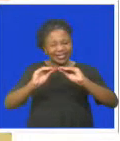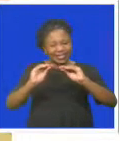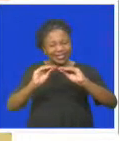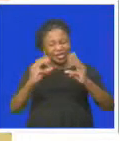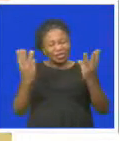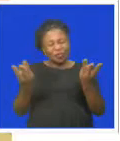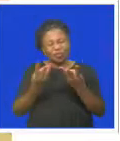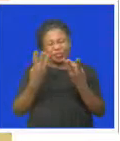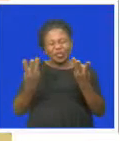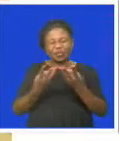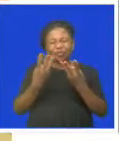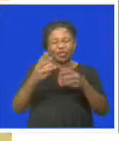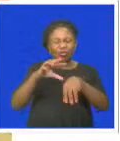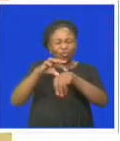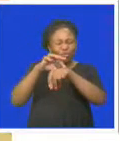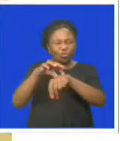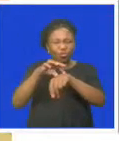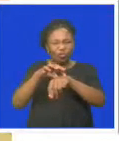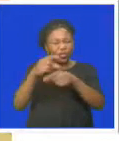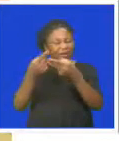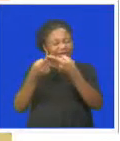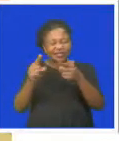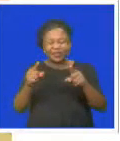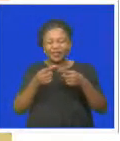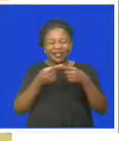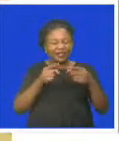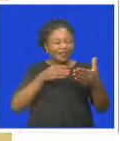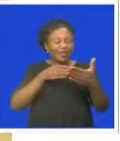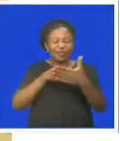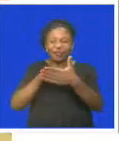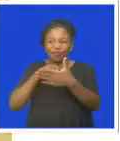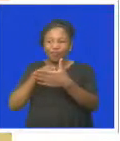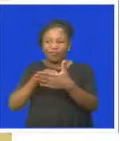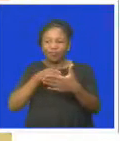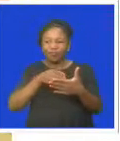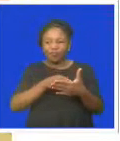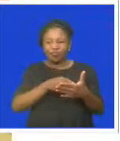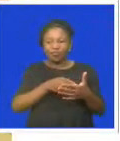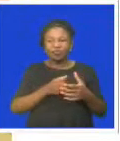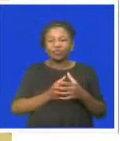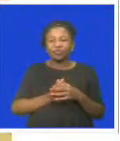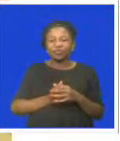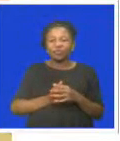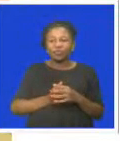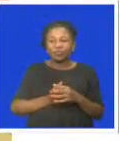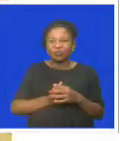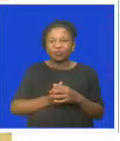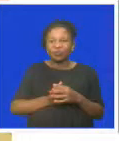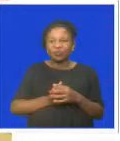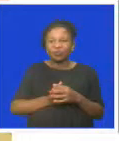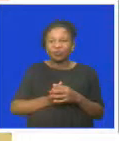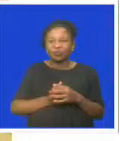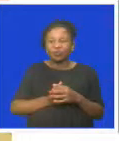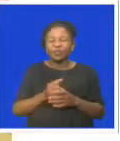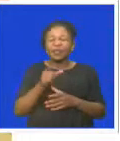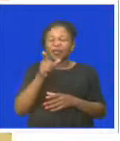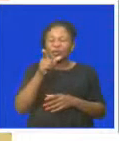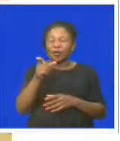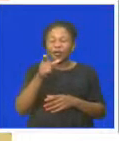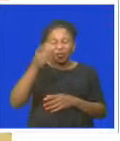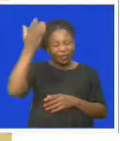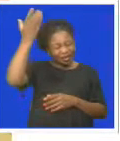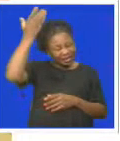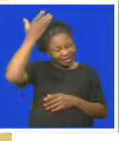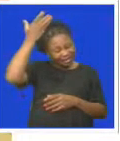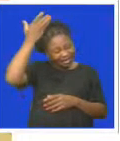of illness and injury. Here is the nurse. Let's continue. A nurse also helps